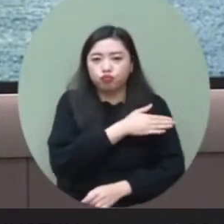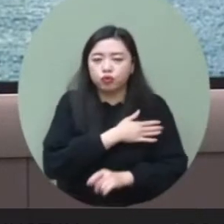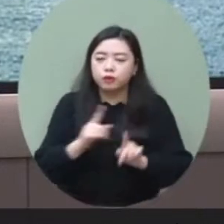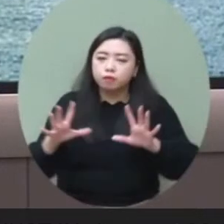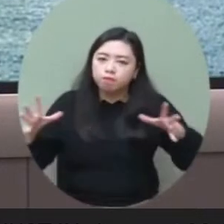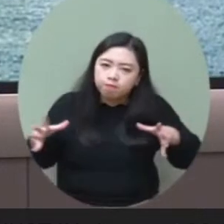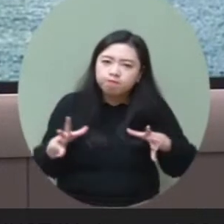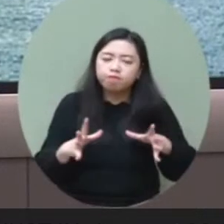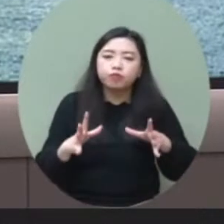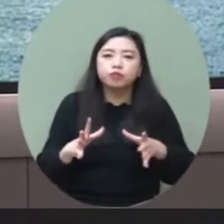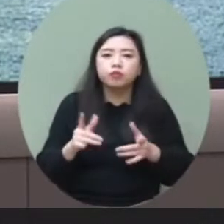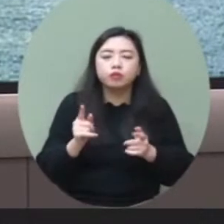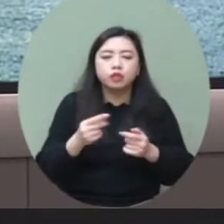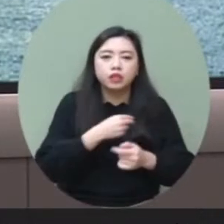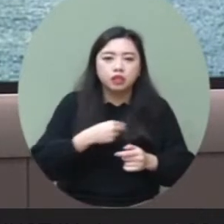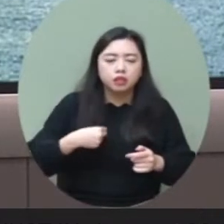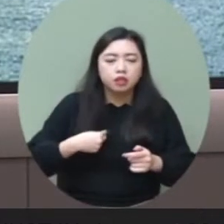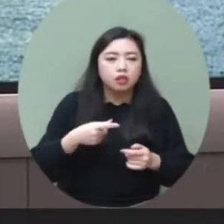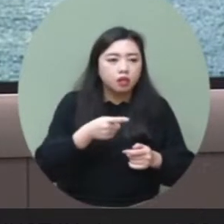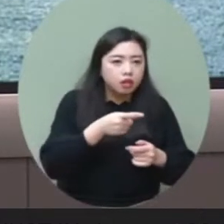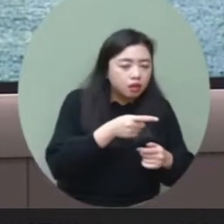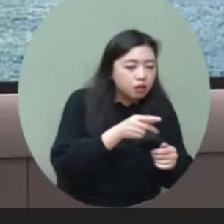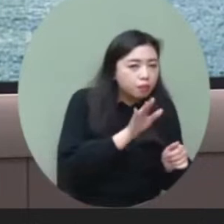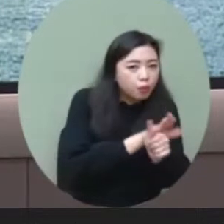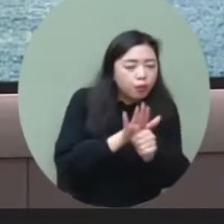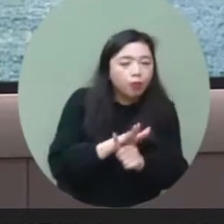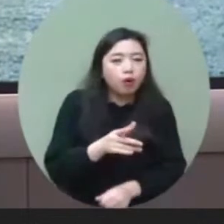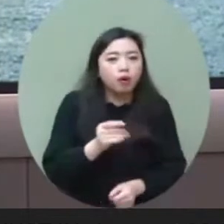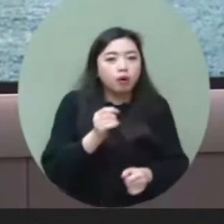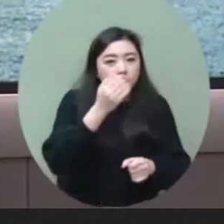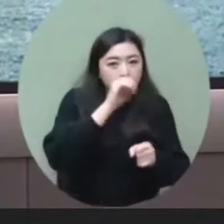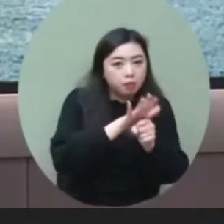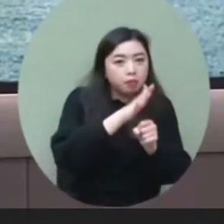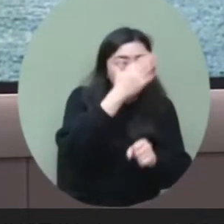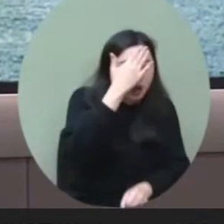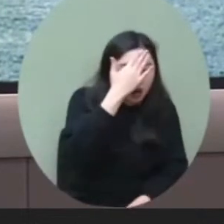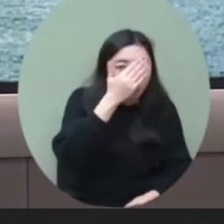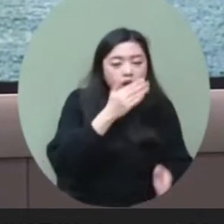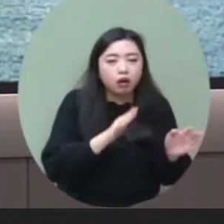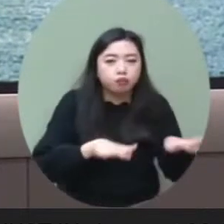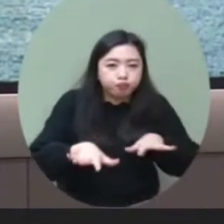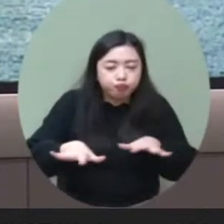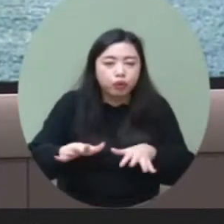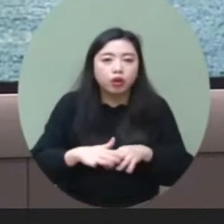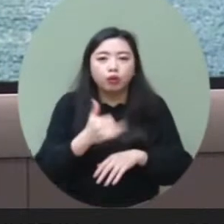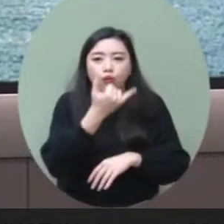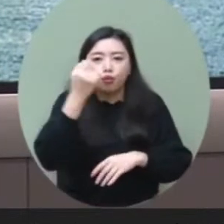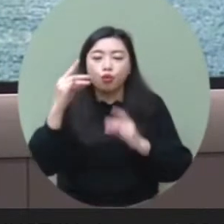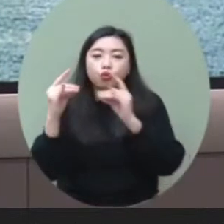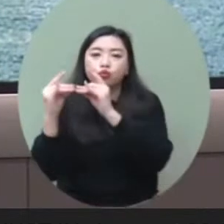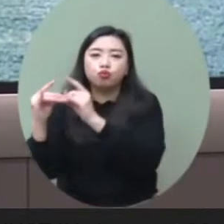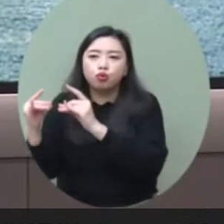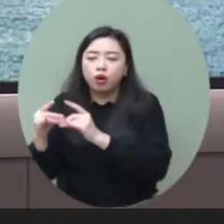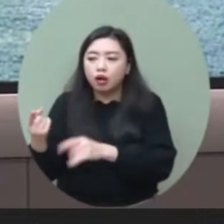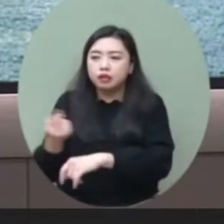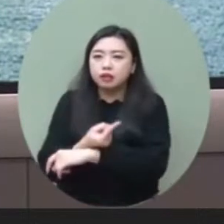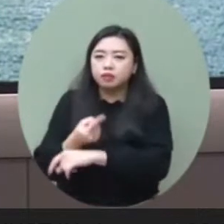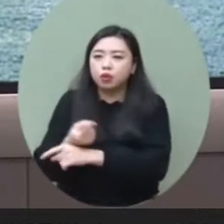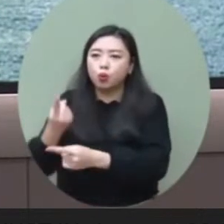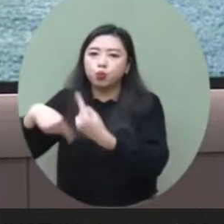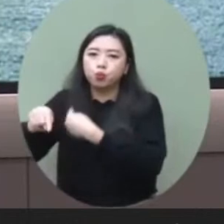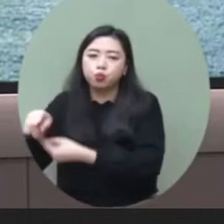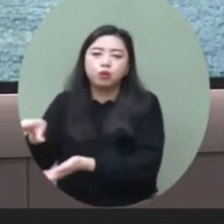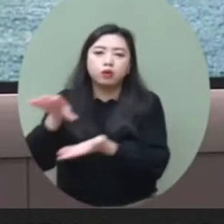clinical departments in the pediatric departments, medicine wards, and so on, or